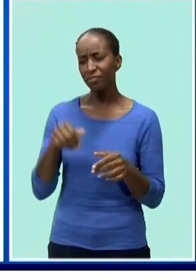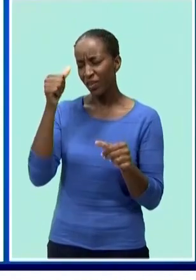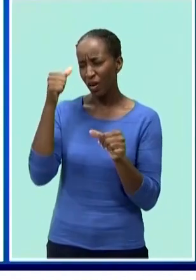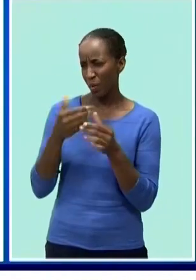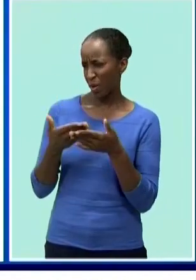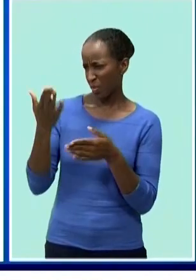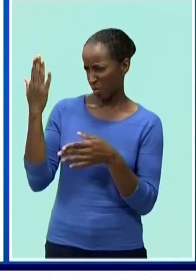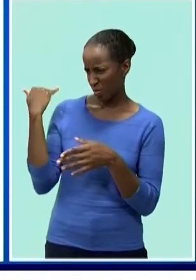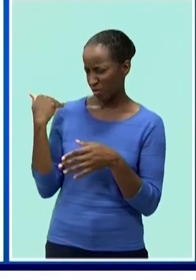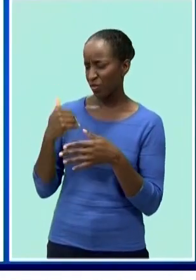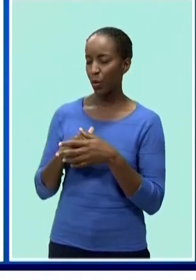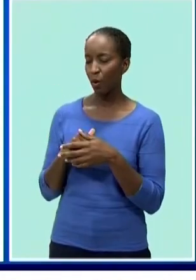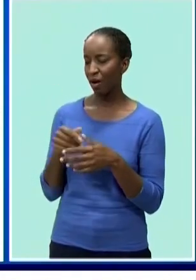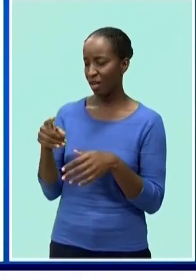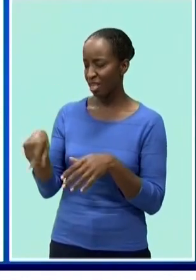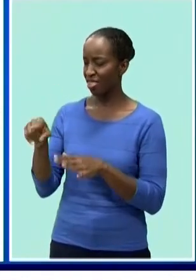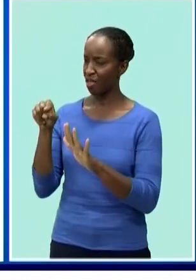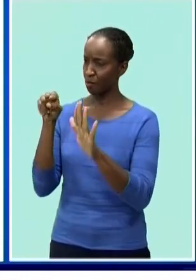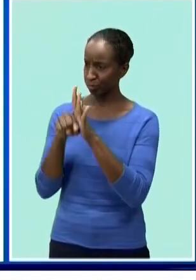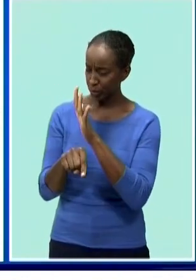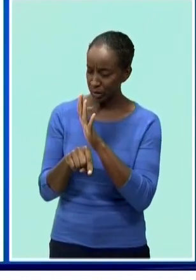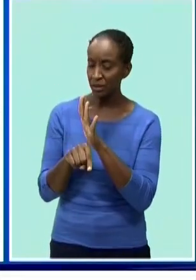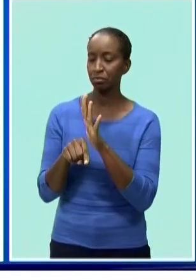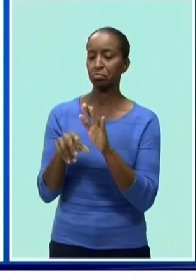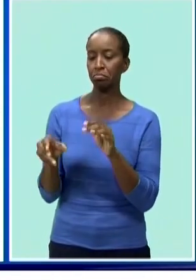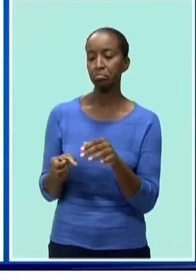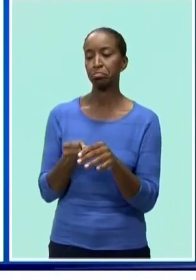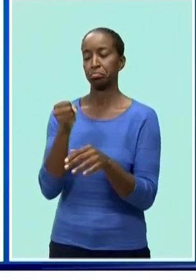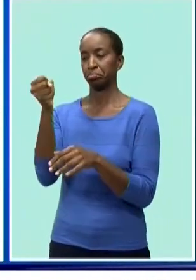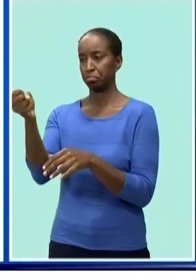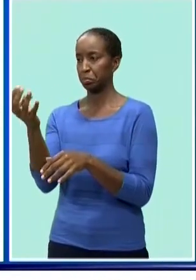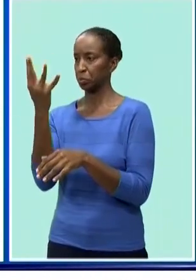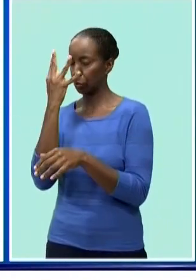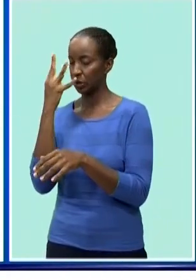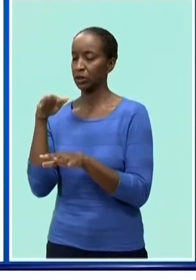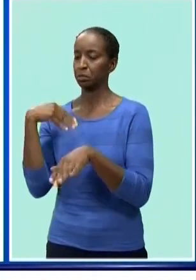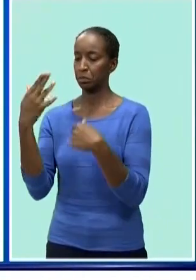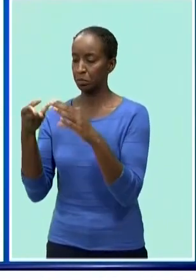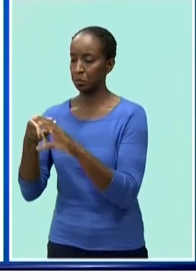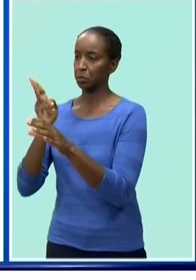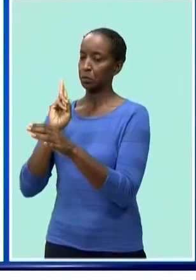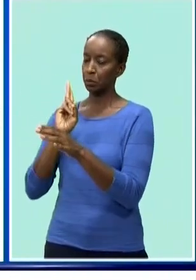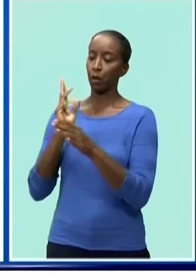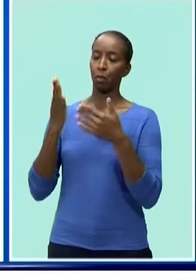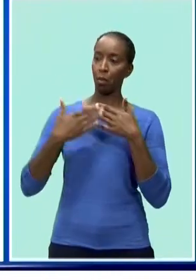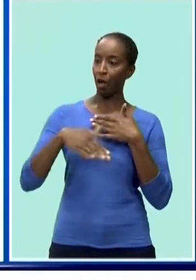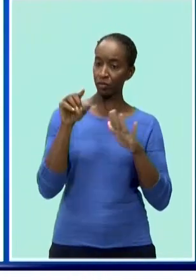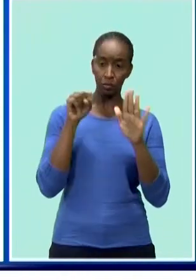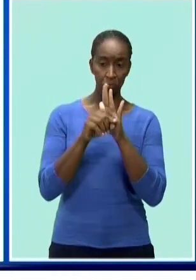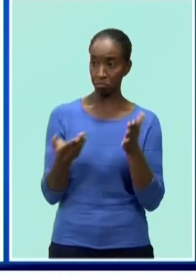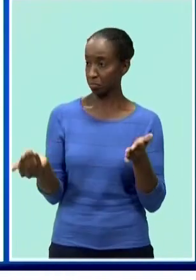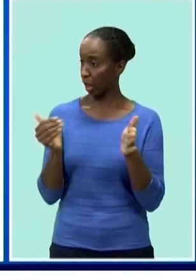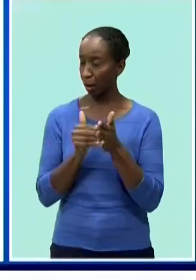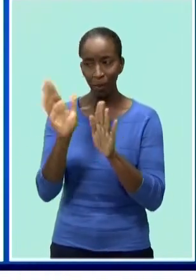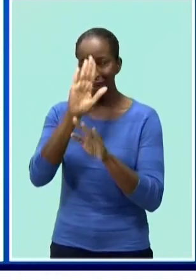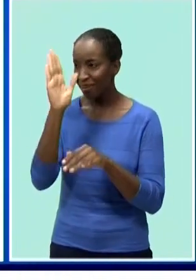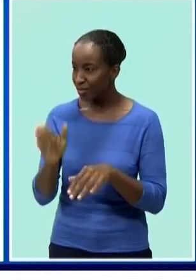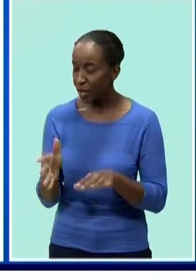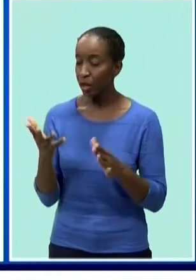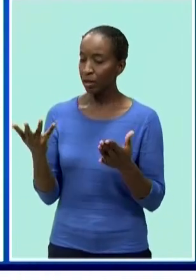least likely to recidivate. That has not changed. We're seeing now an increase in persons who have